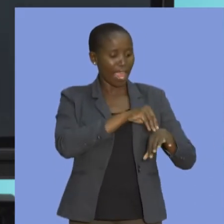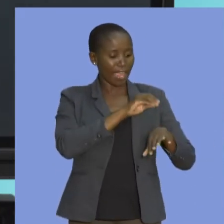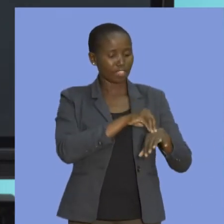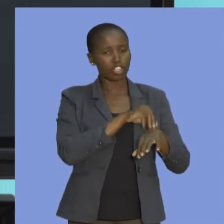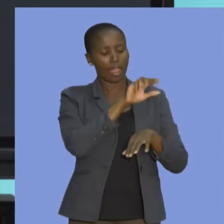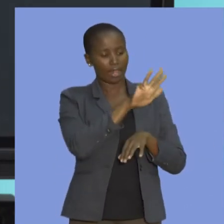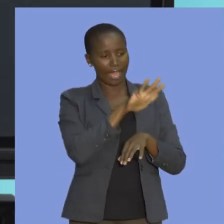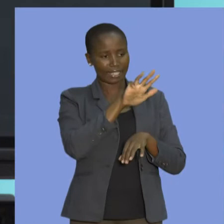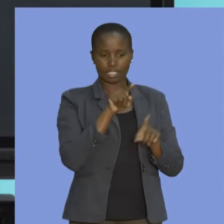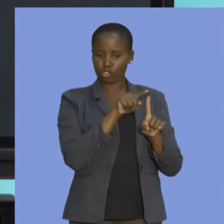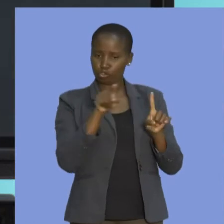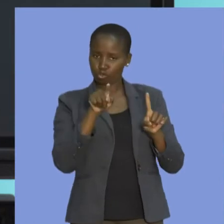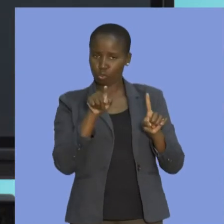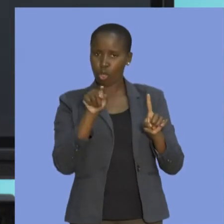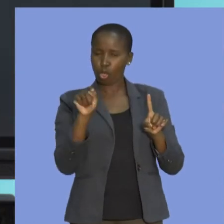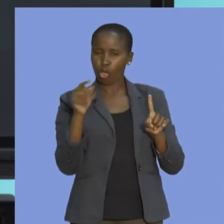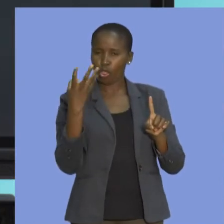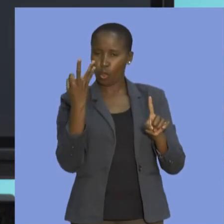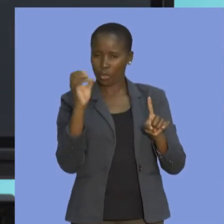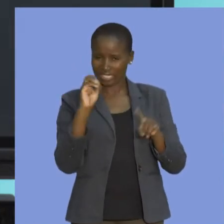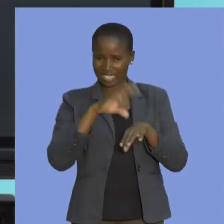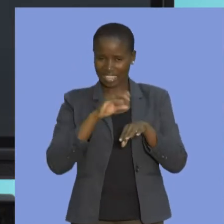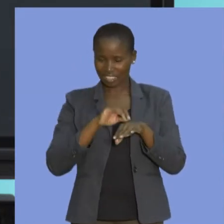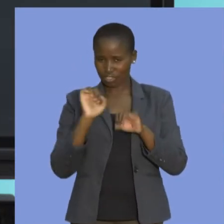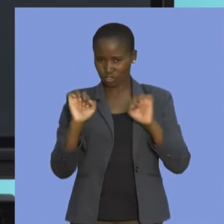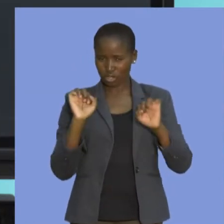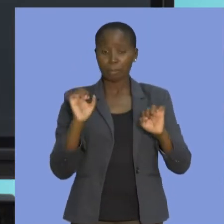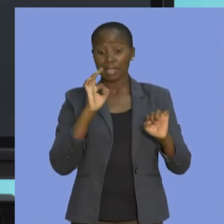30, if the total is